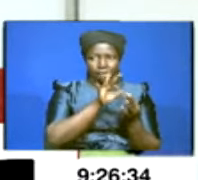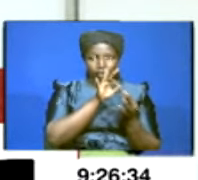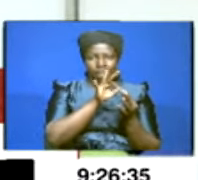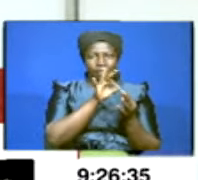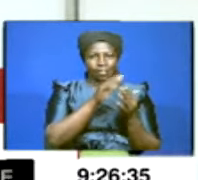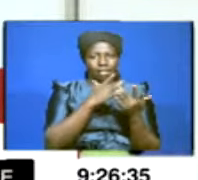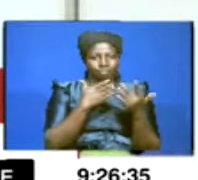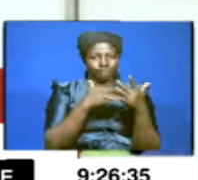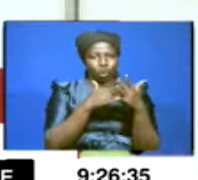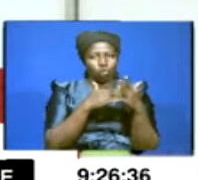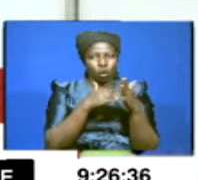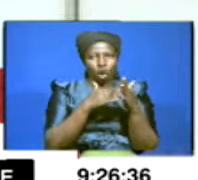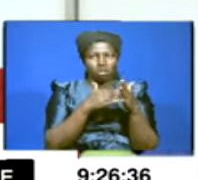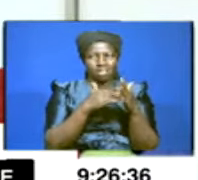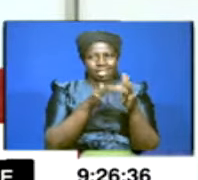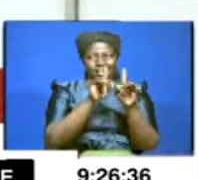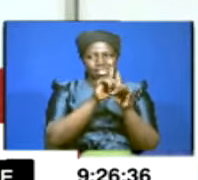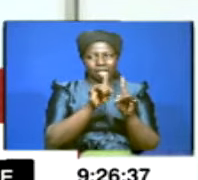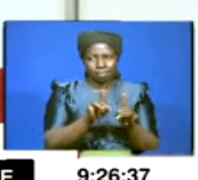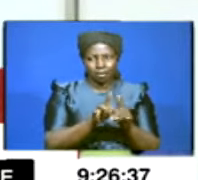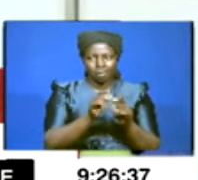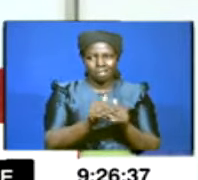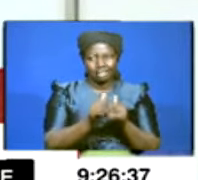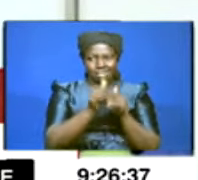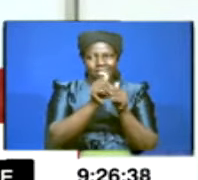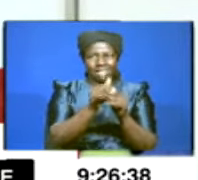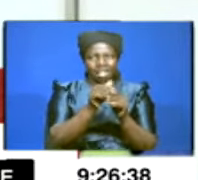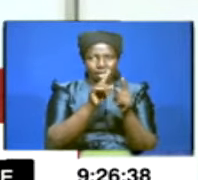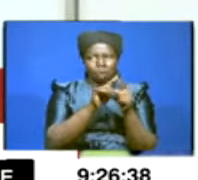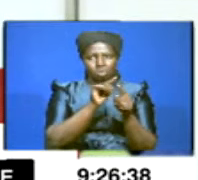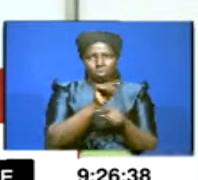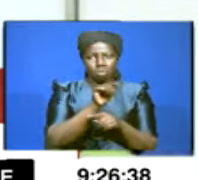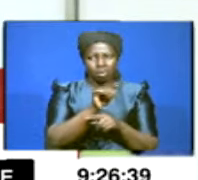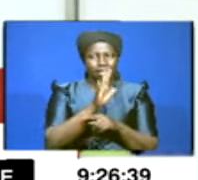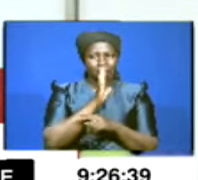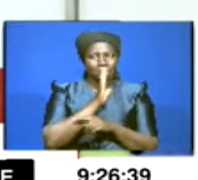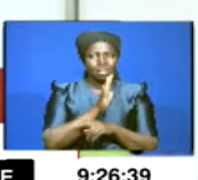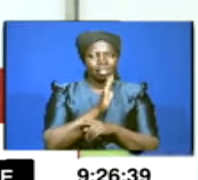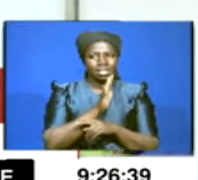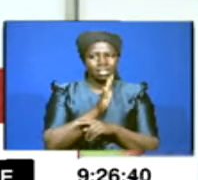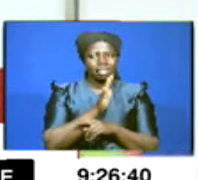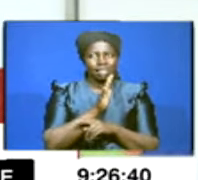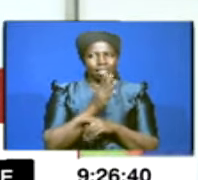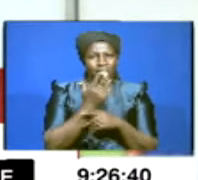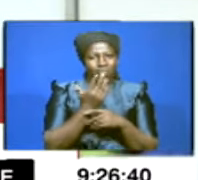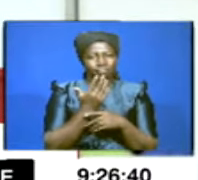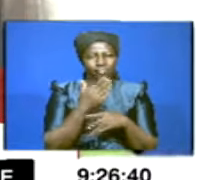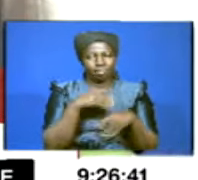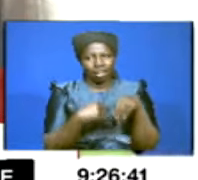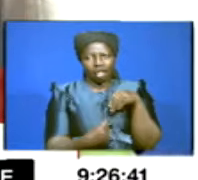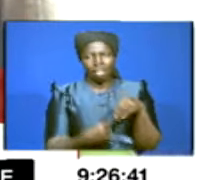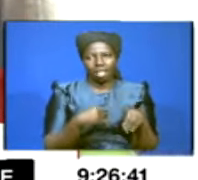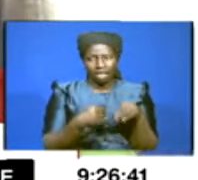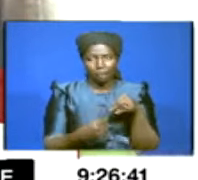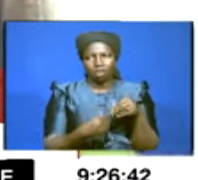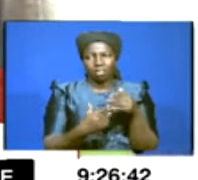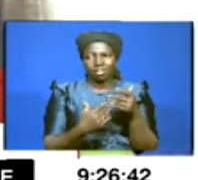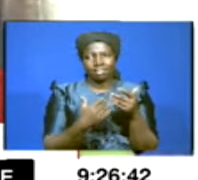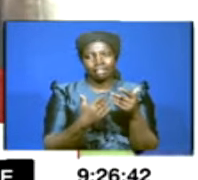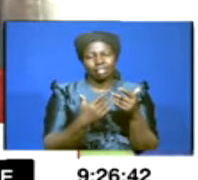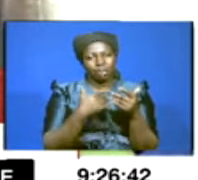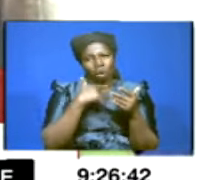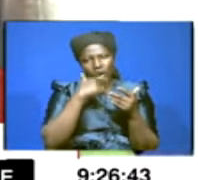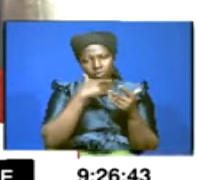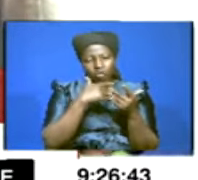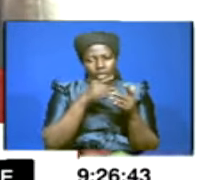Yeah. And of course, you know, it led to you being visibly impaired. Yeah. Can you please tell us about this? Yeah, so at the age